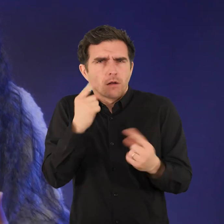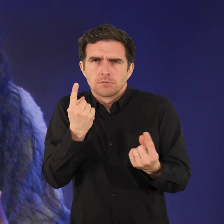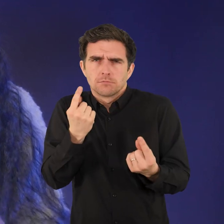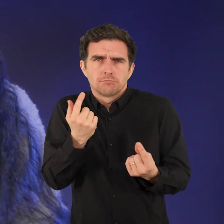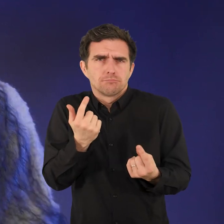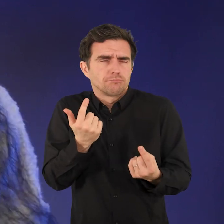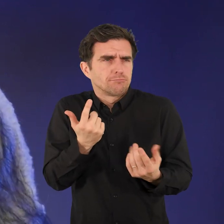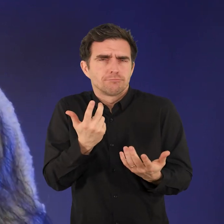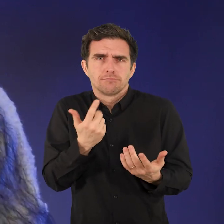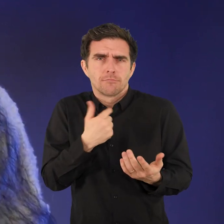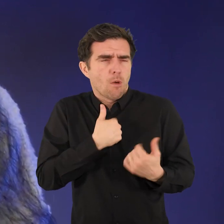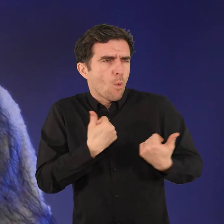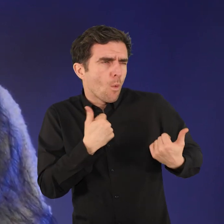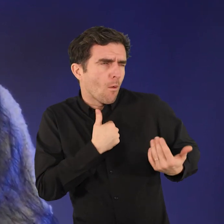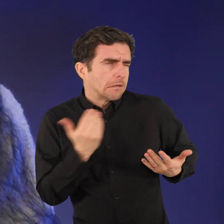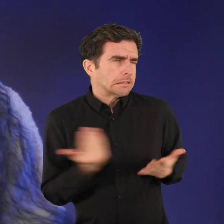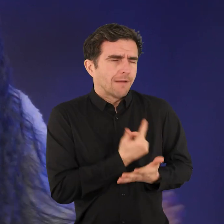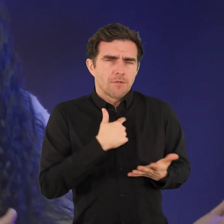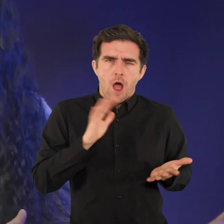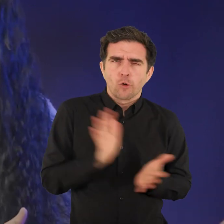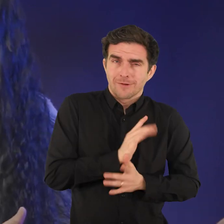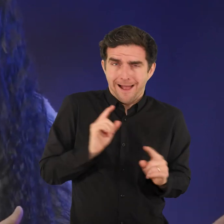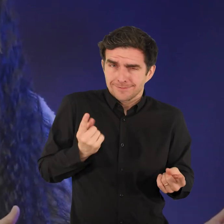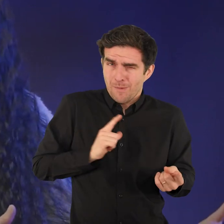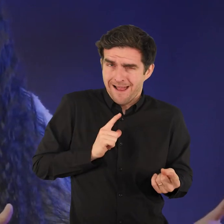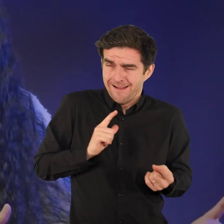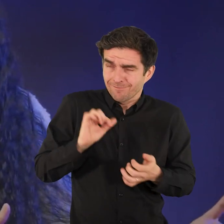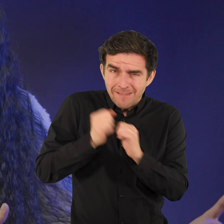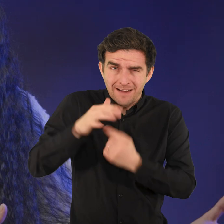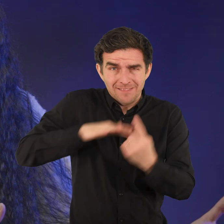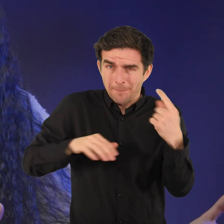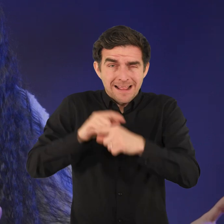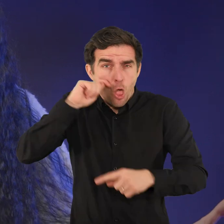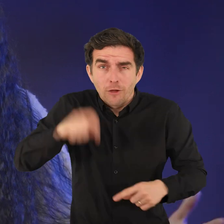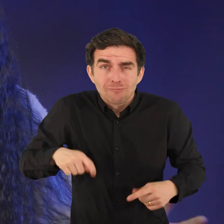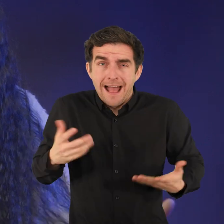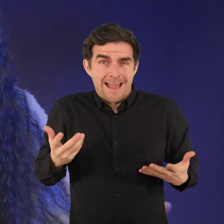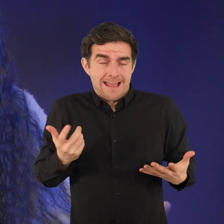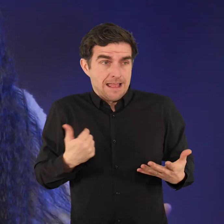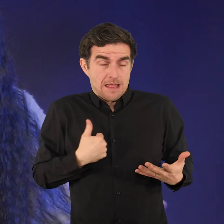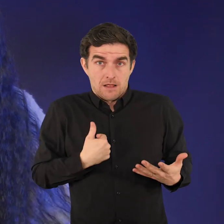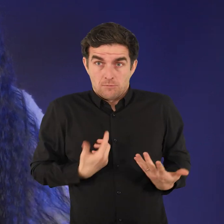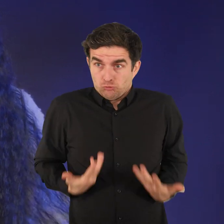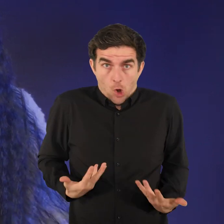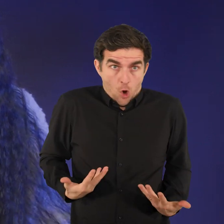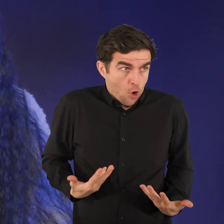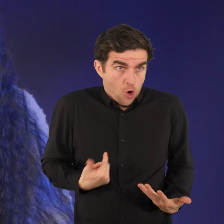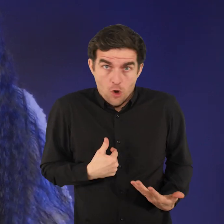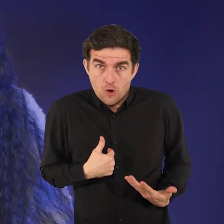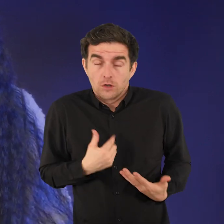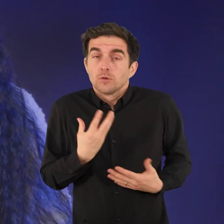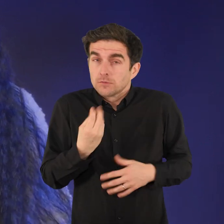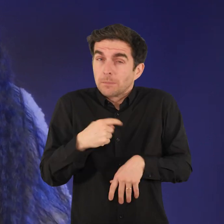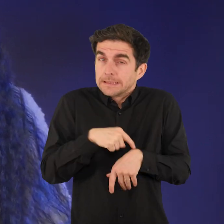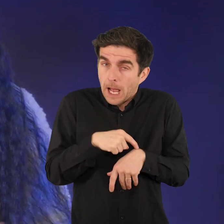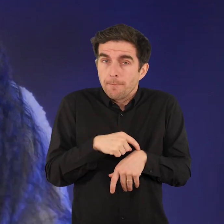fully being in a safe place while your family and friends in Ukraine. And it's, even till now,